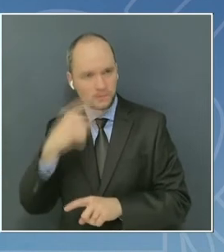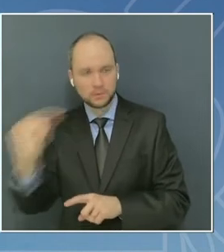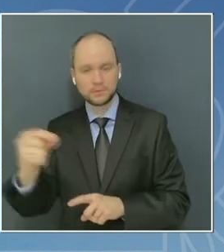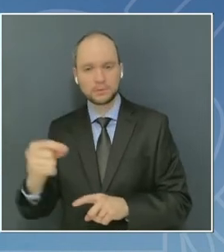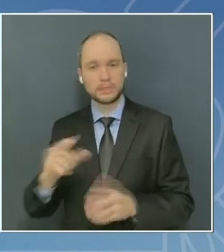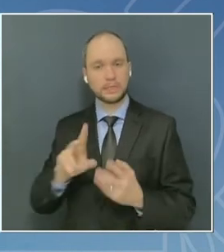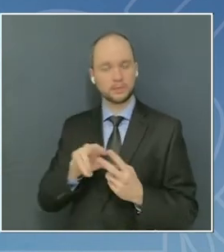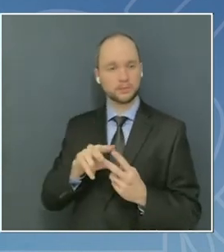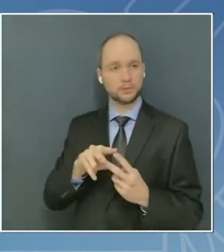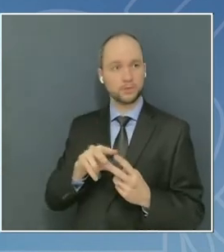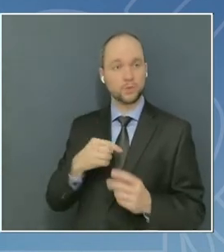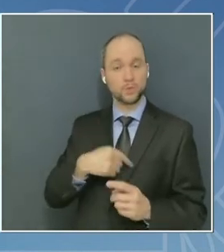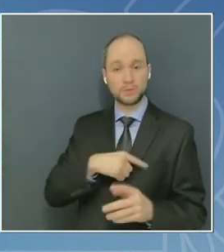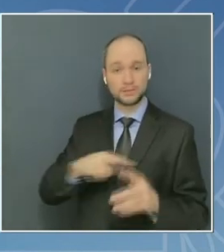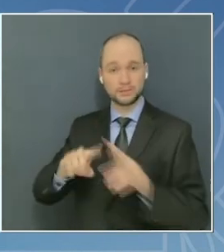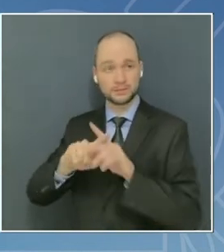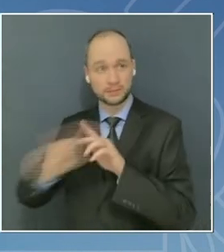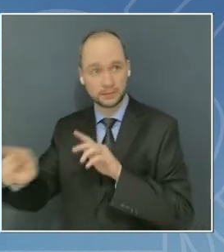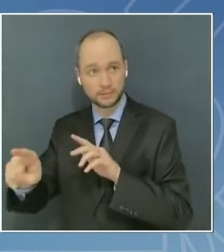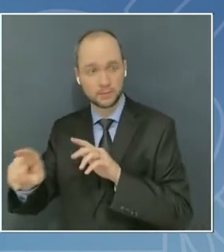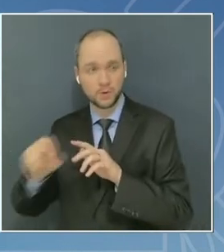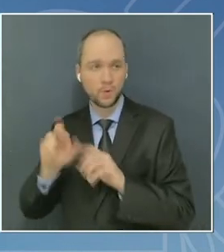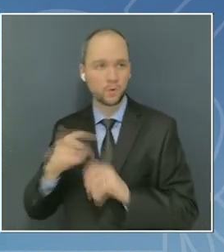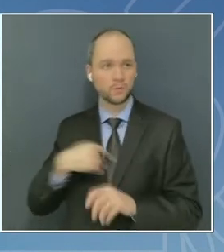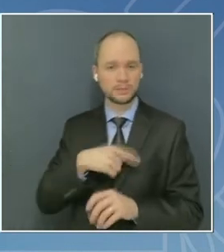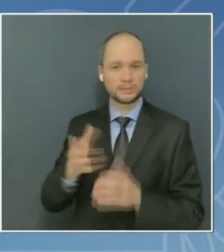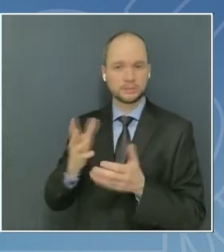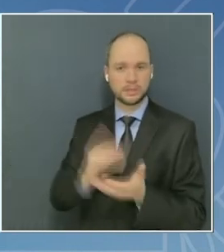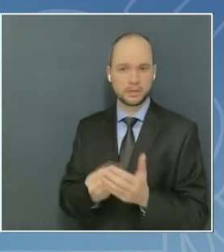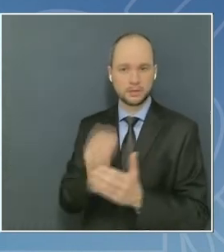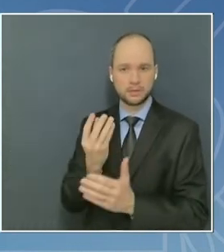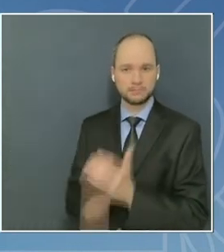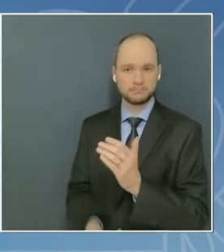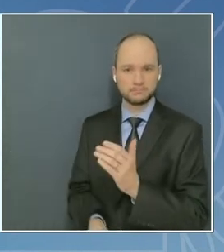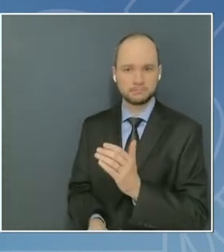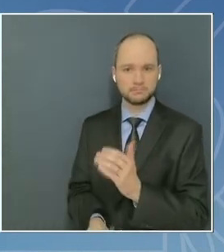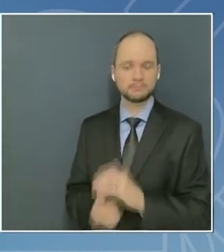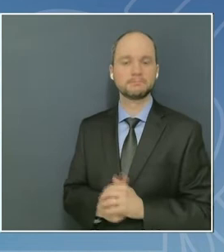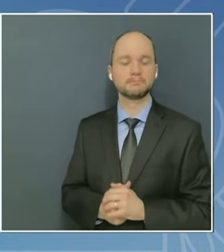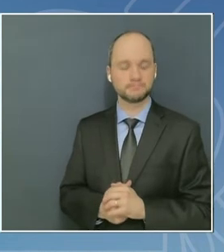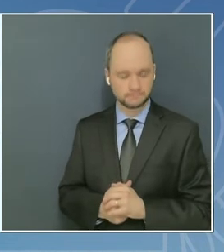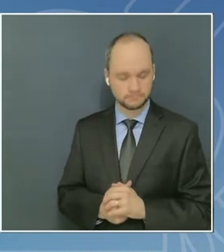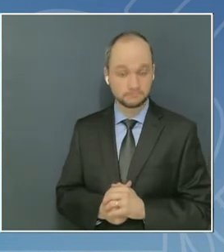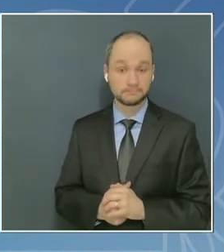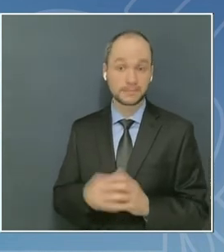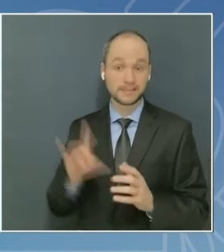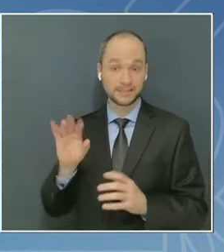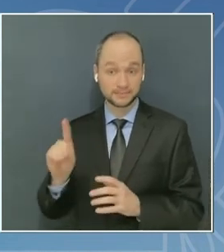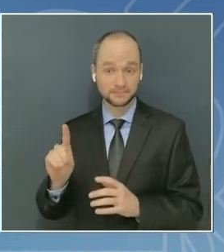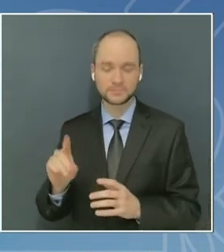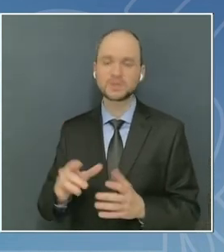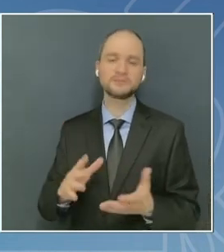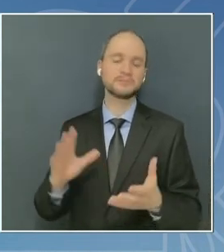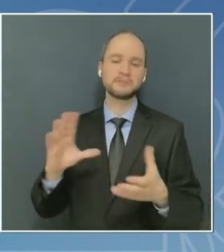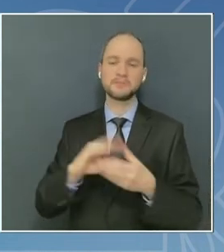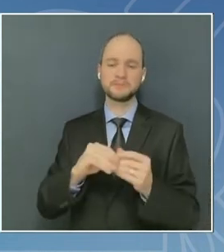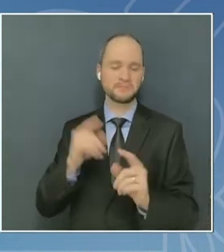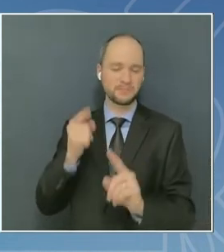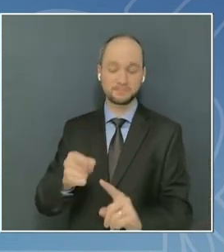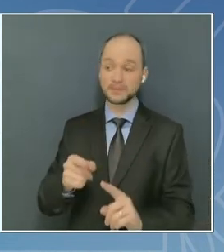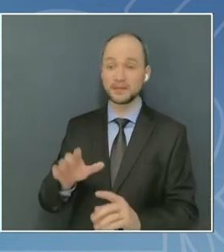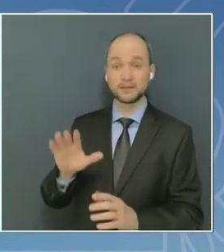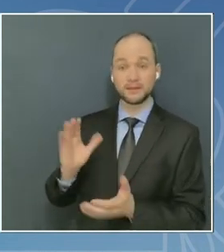so they did. And long story short, they were caught in a tidal wave storm. Their